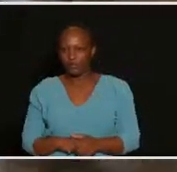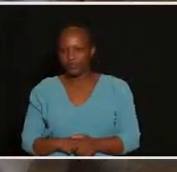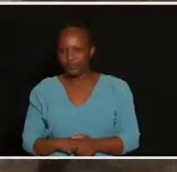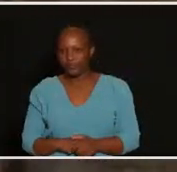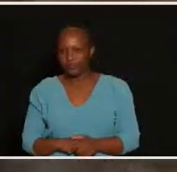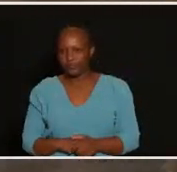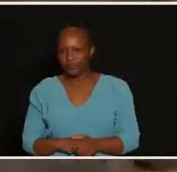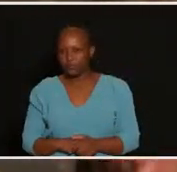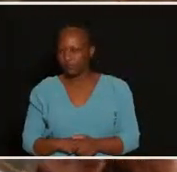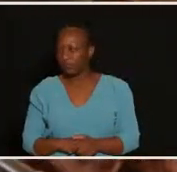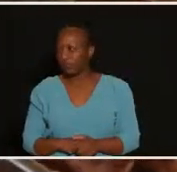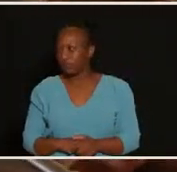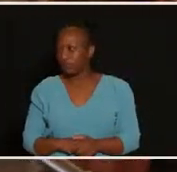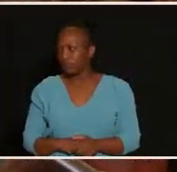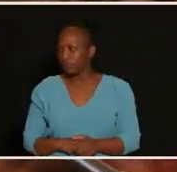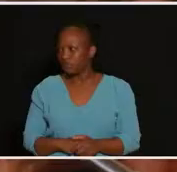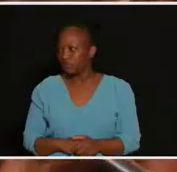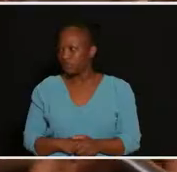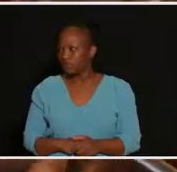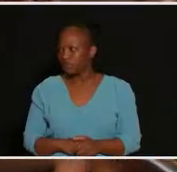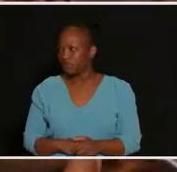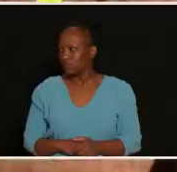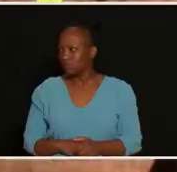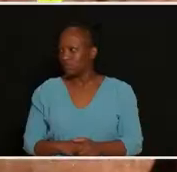no thank you